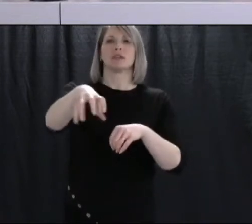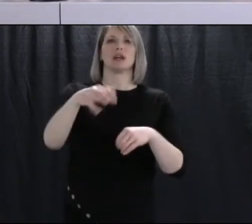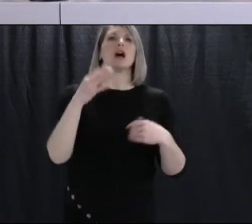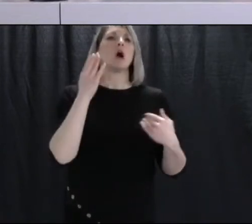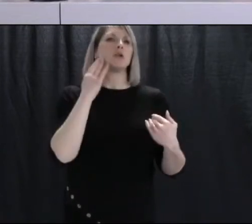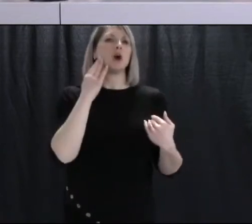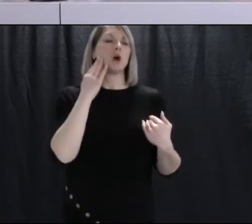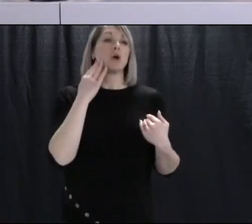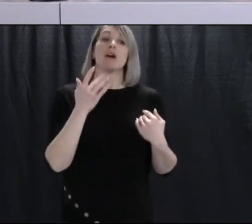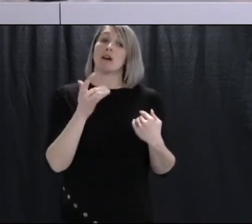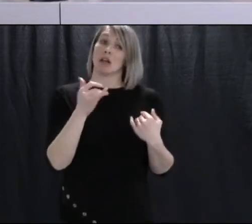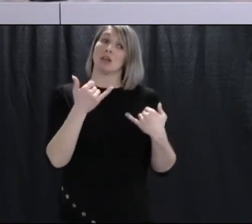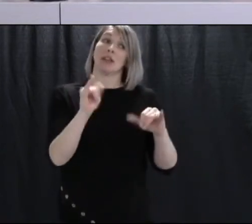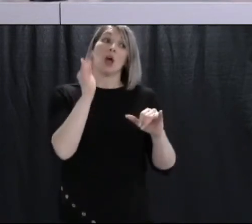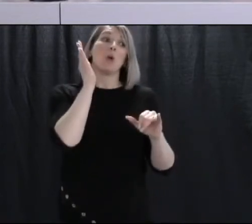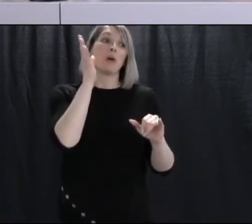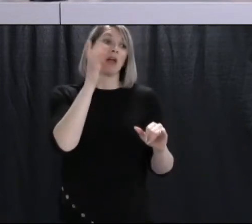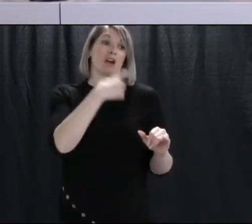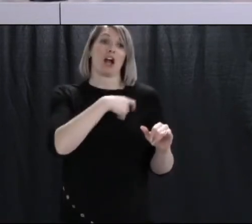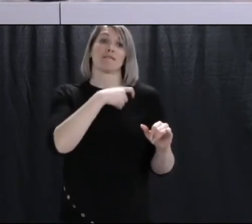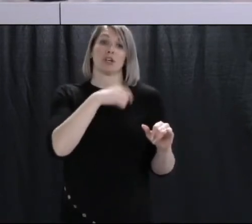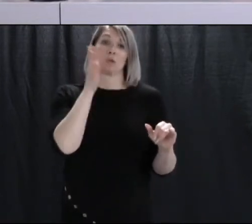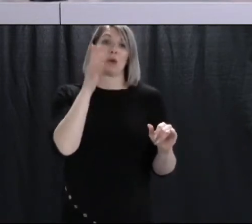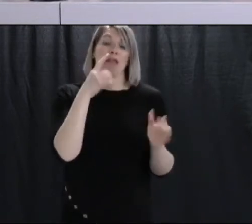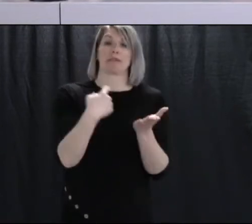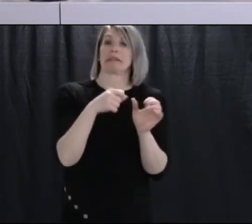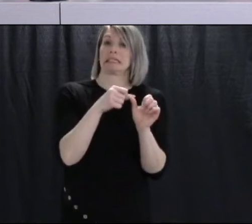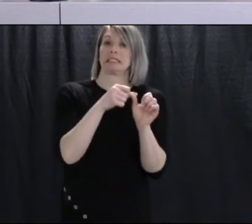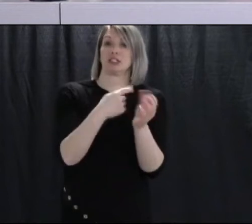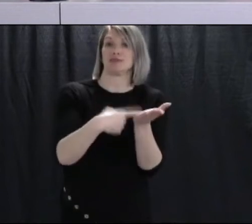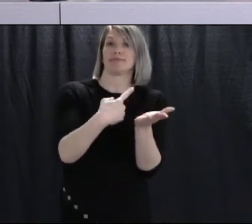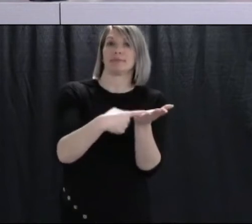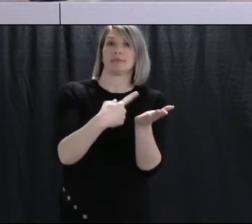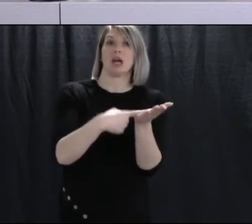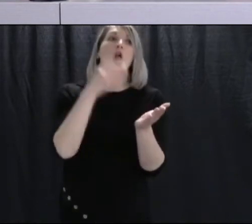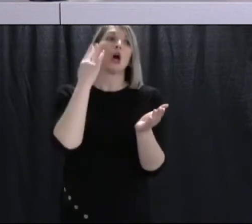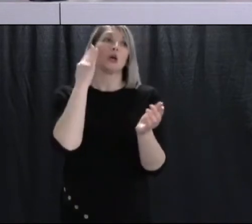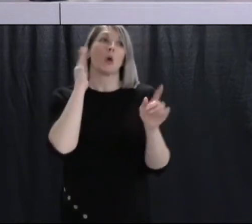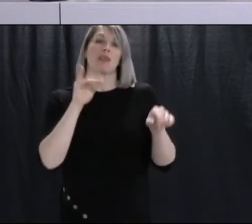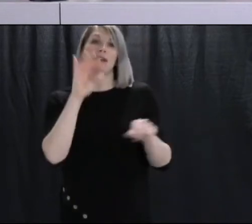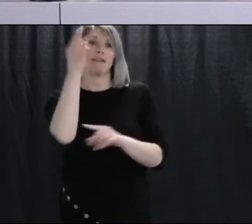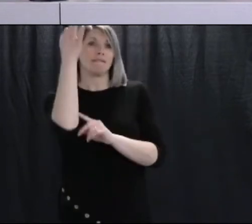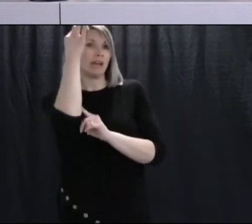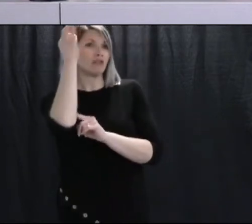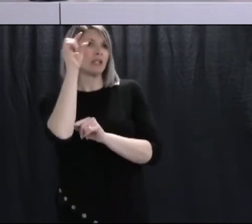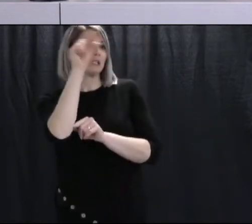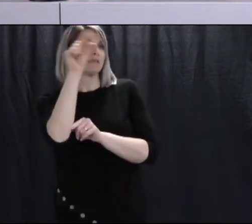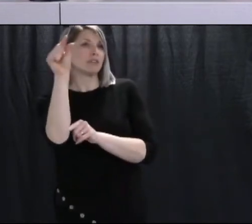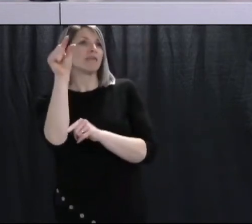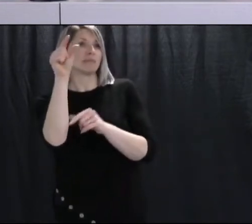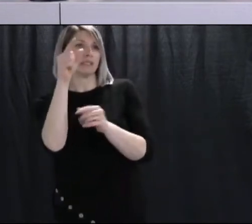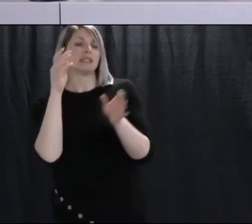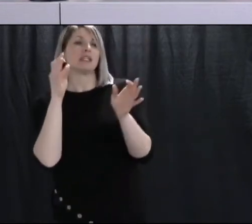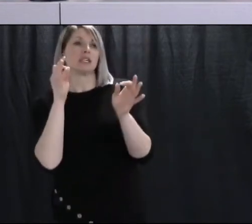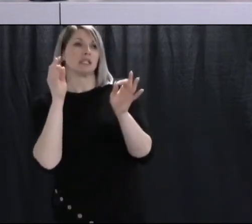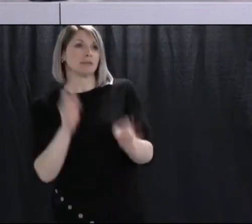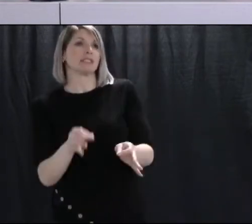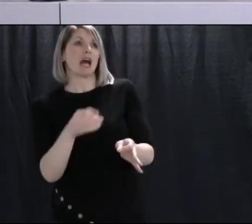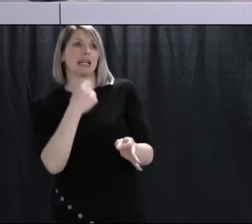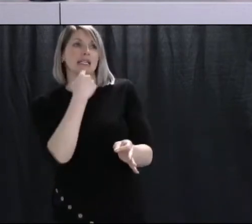with COVID-19 going on right now. I know it's a federal decision, but do you think that the federal government